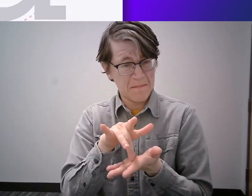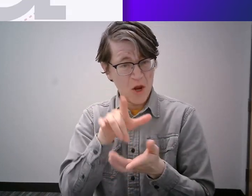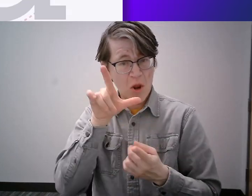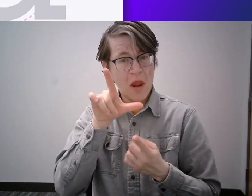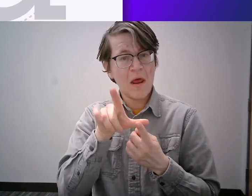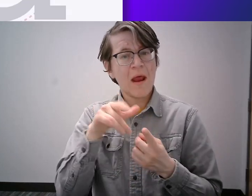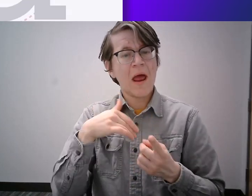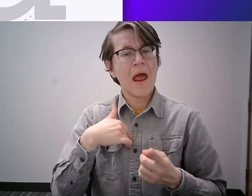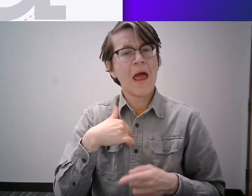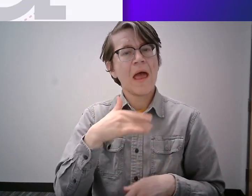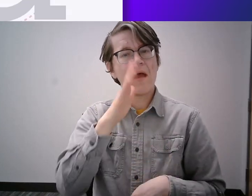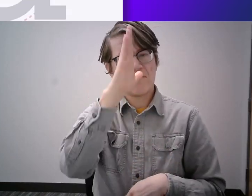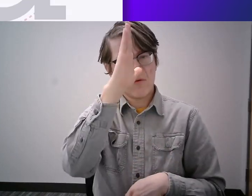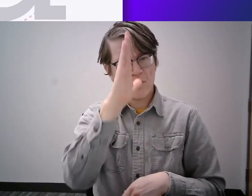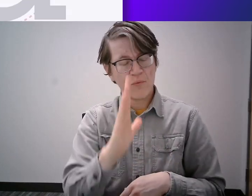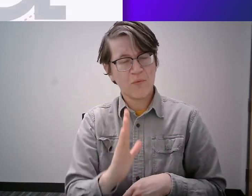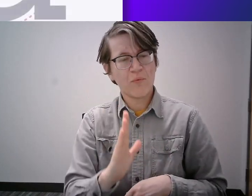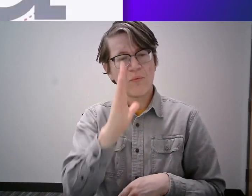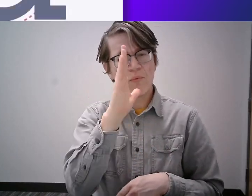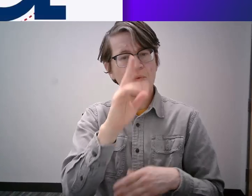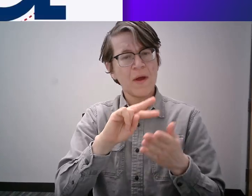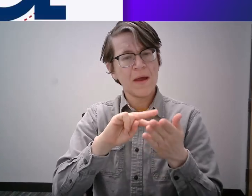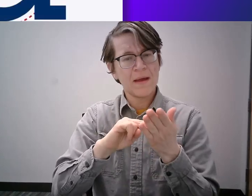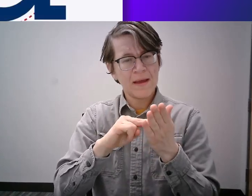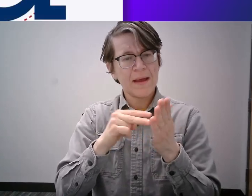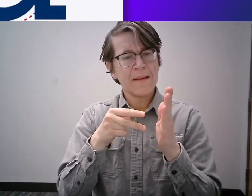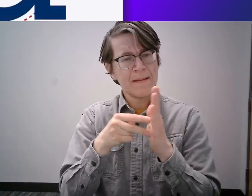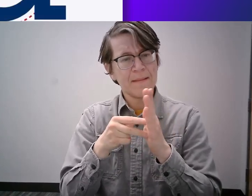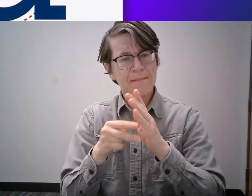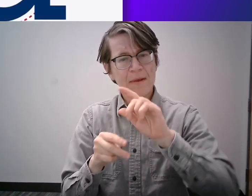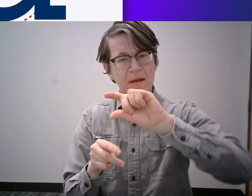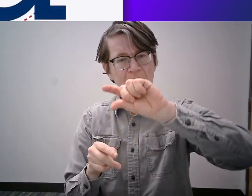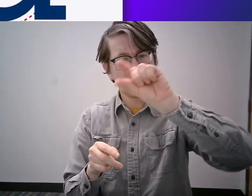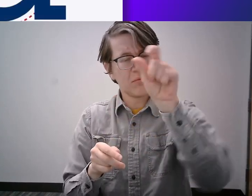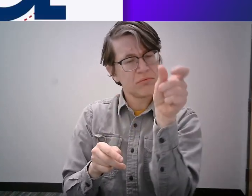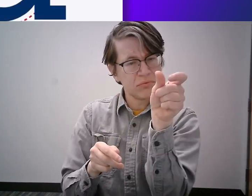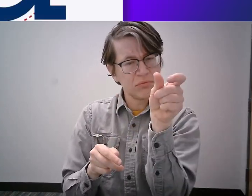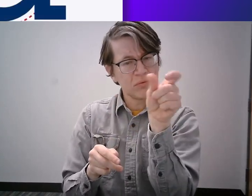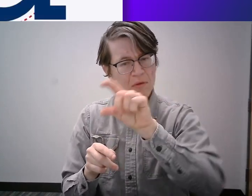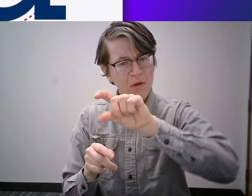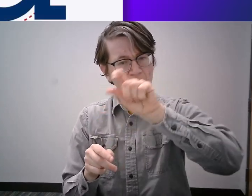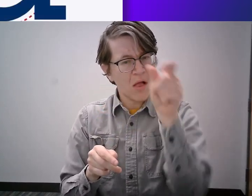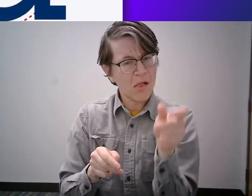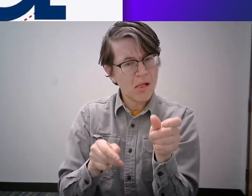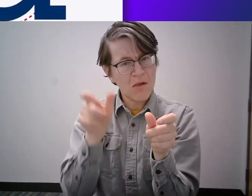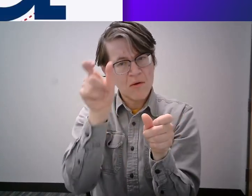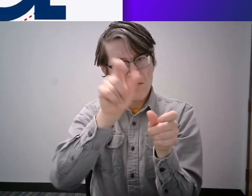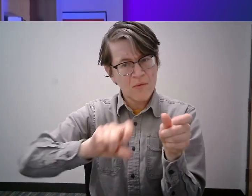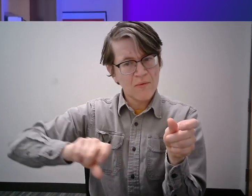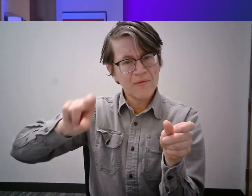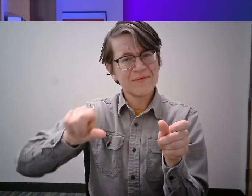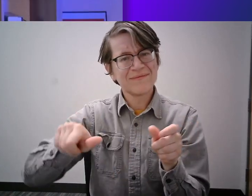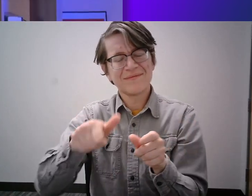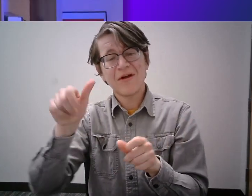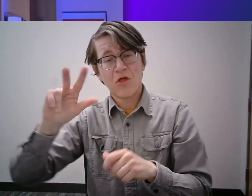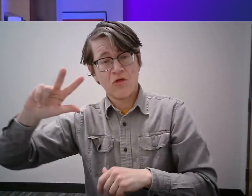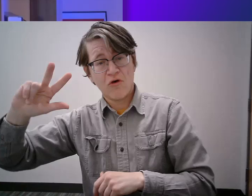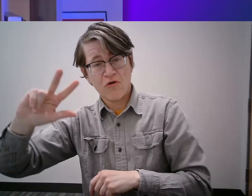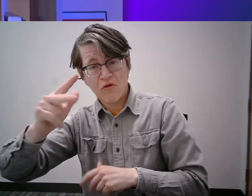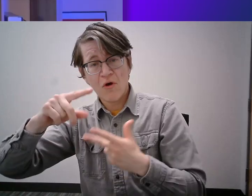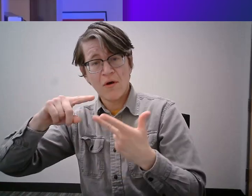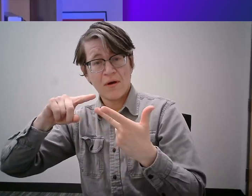the strokes expand to the side. And the third form model is seemingly monolinear. The same form